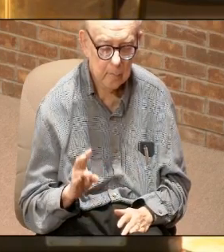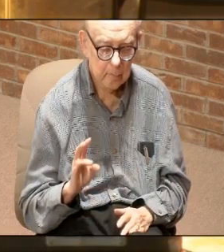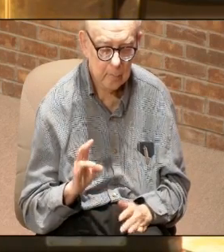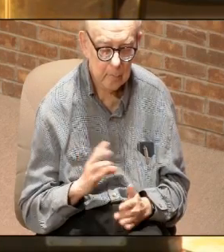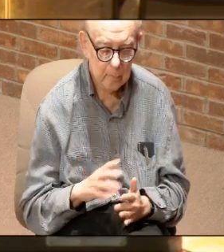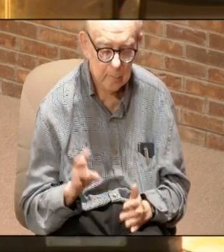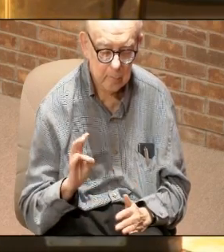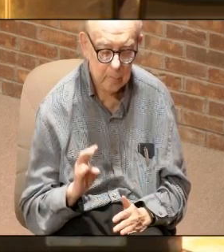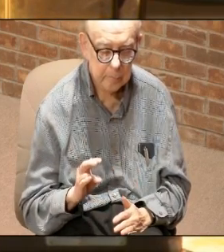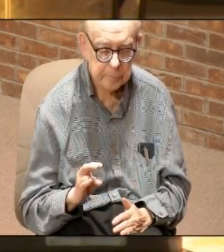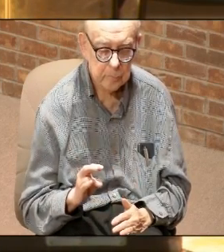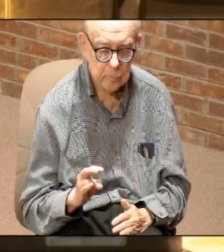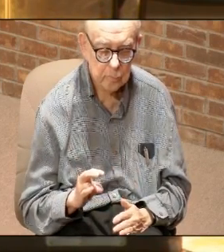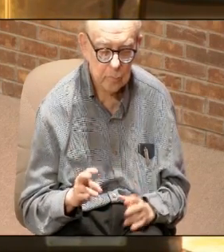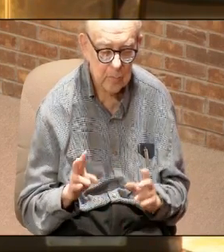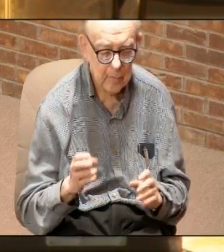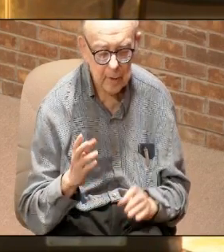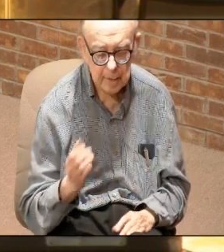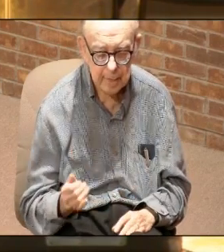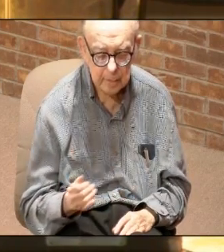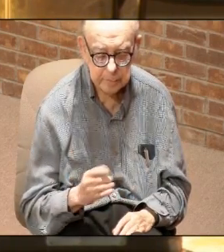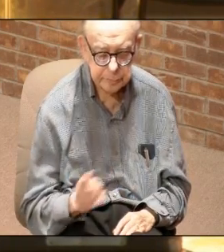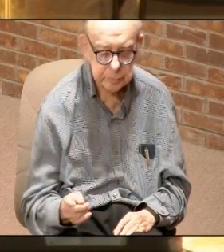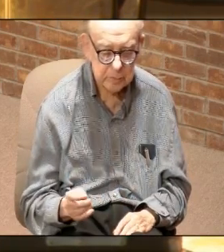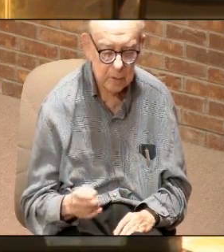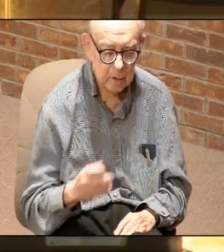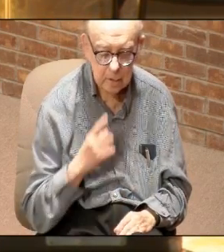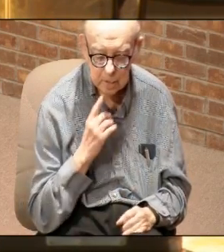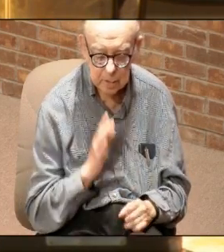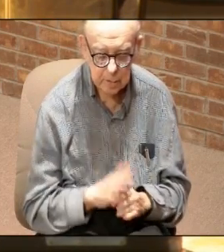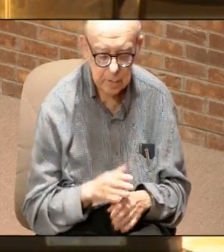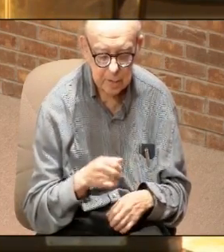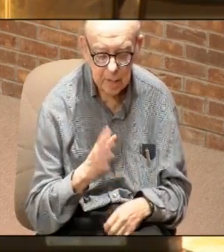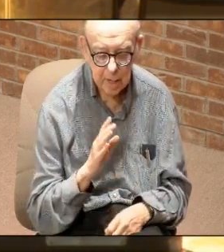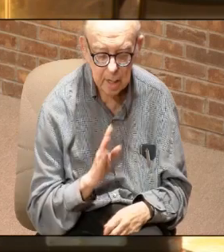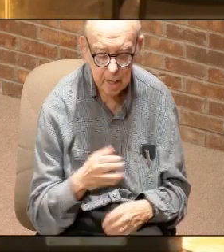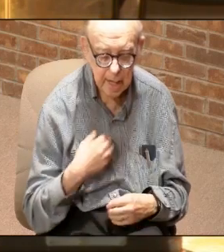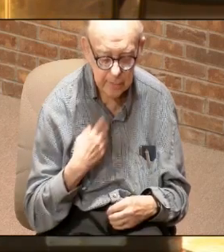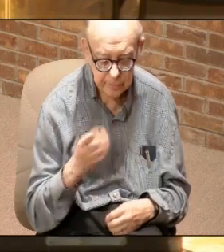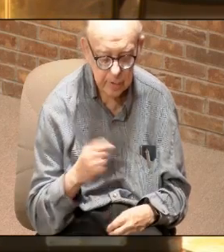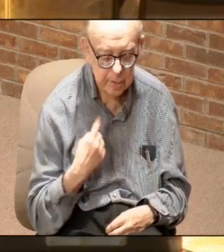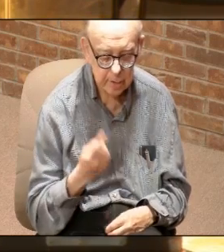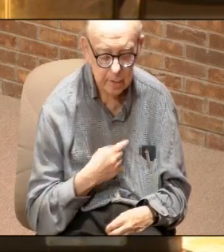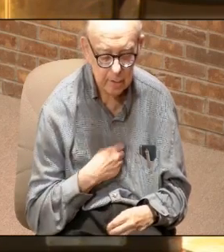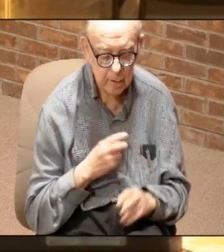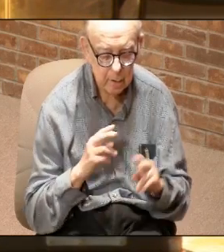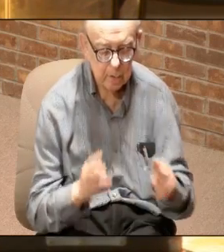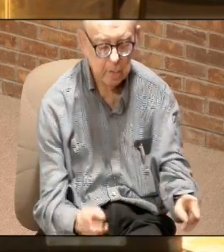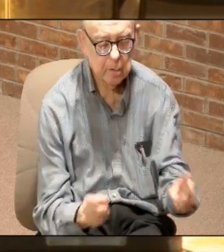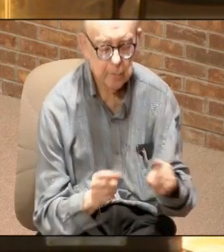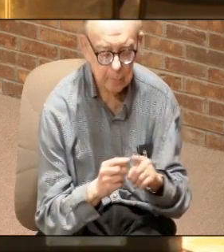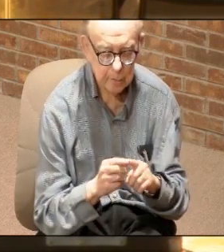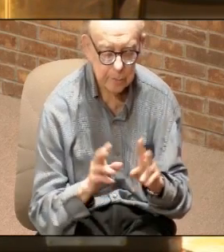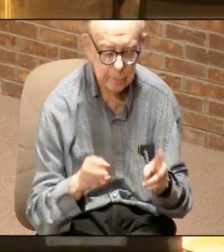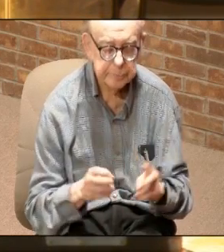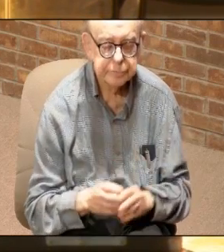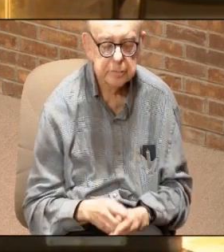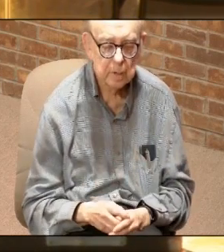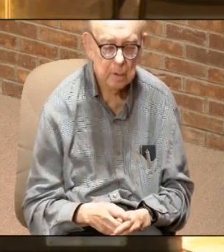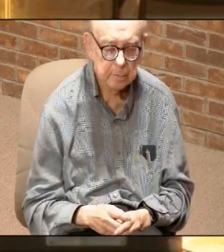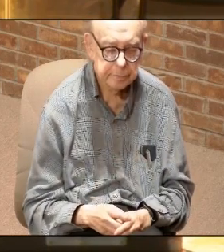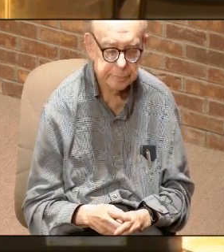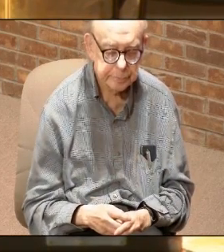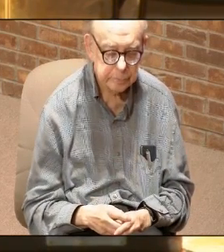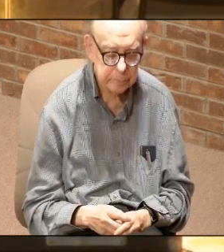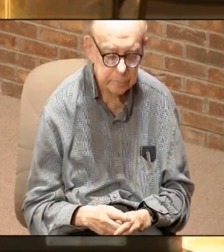7. Because this is a promise that God has for us. Look at what he says.